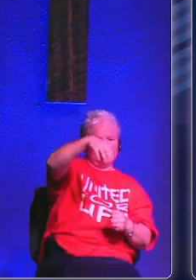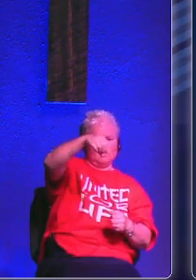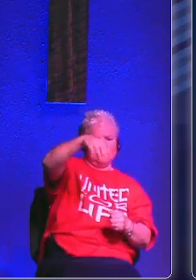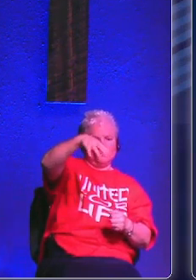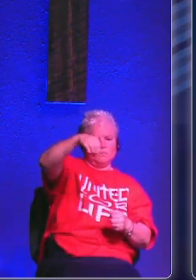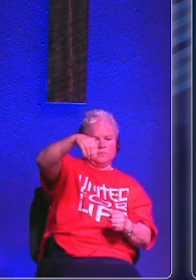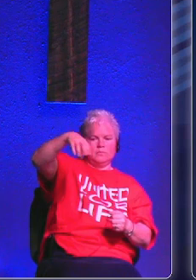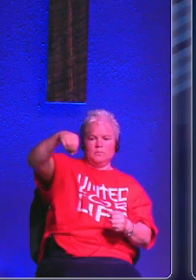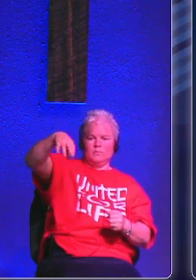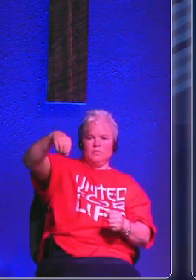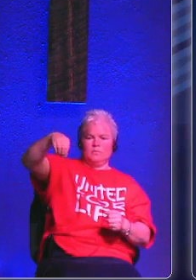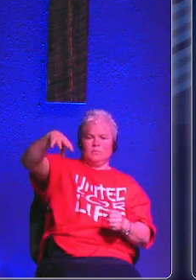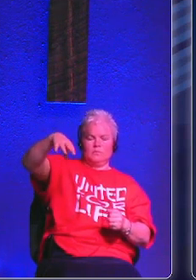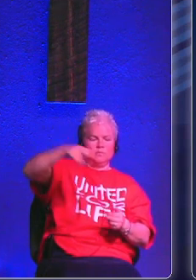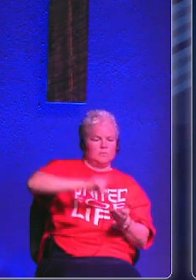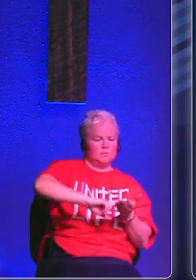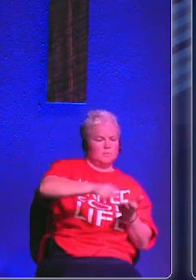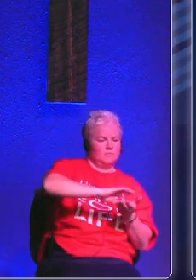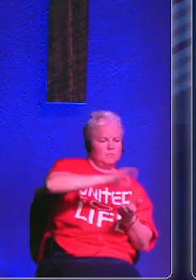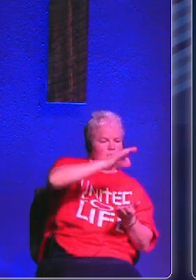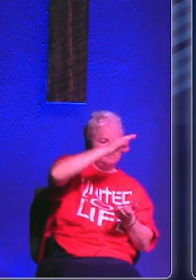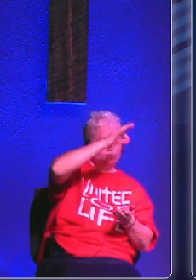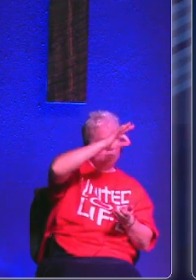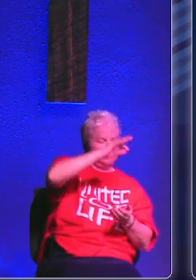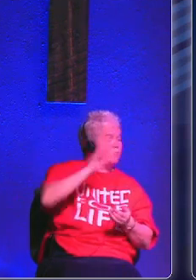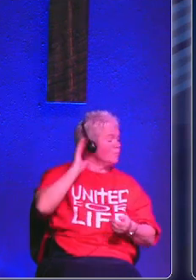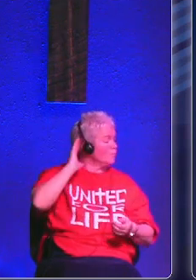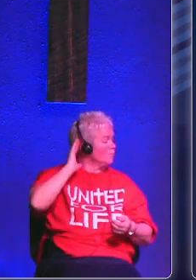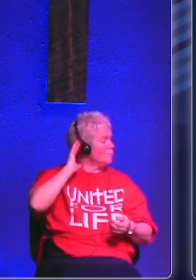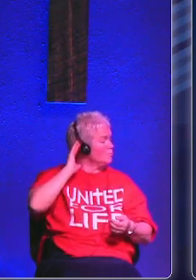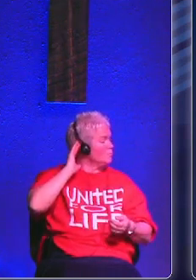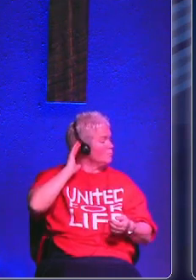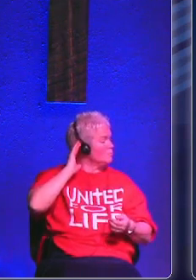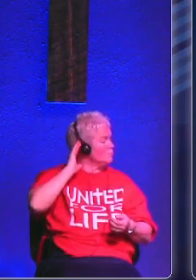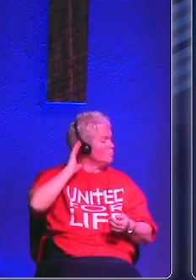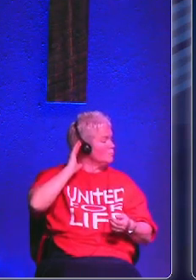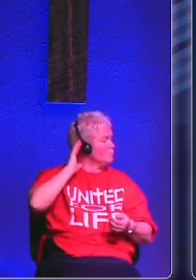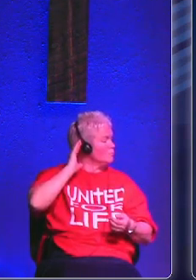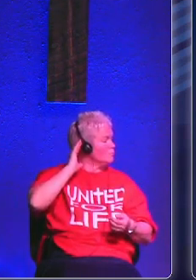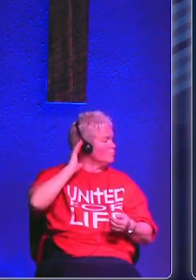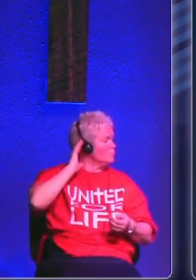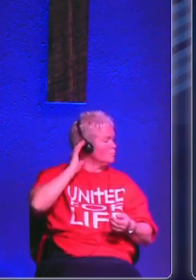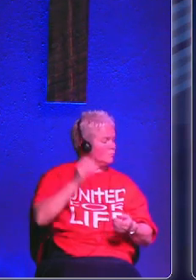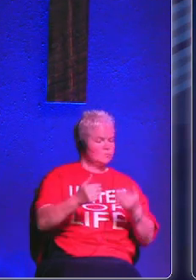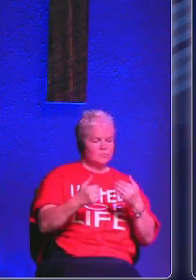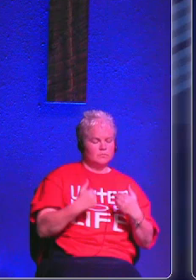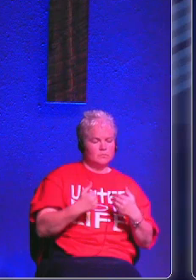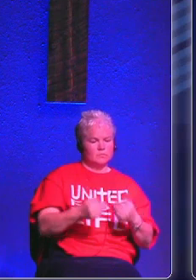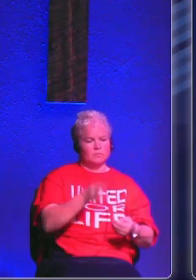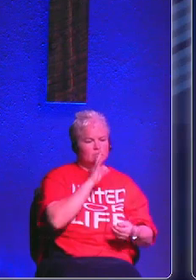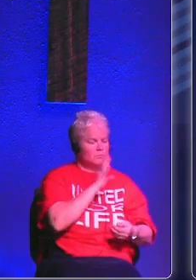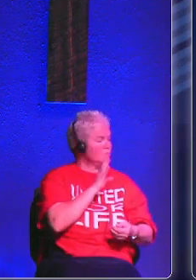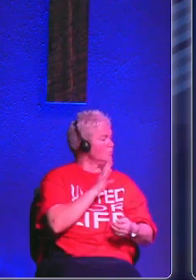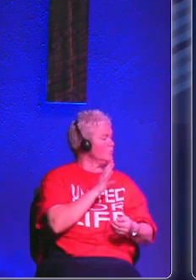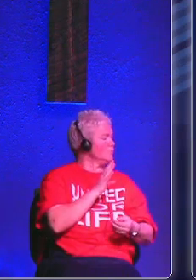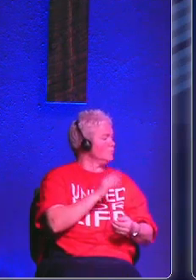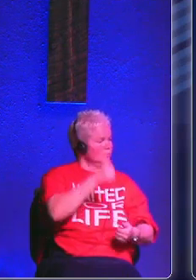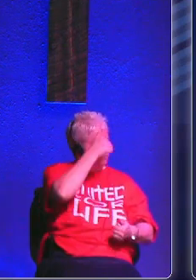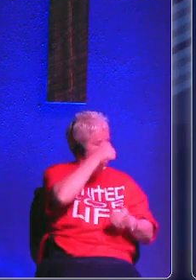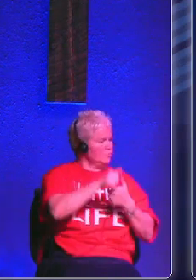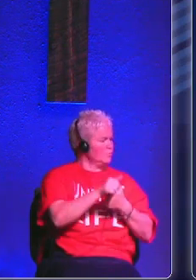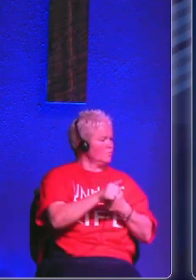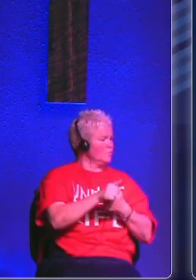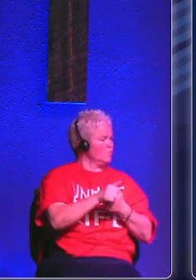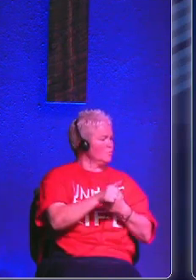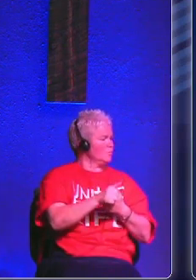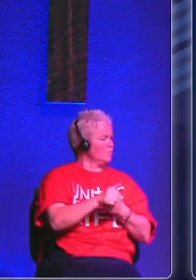the Holy Spirit into us, and we can now hear what he has to speak to us. But